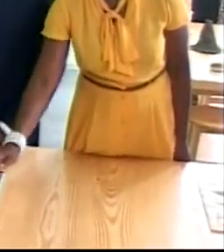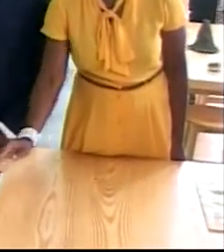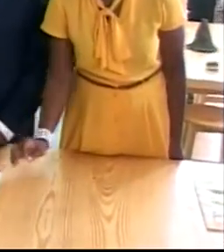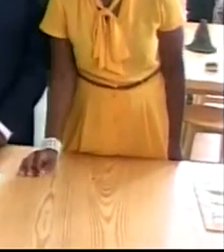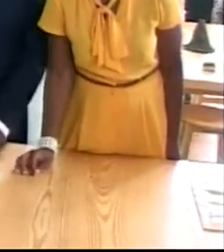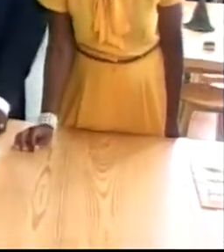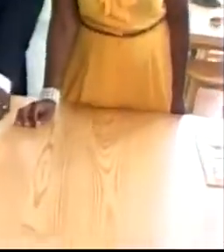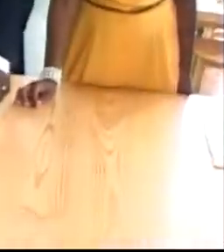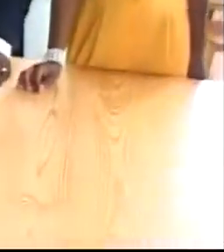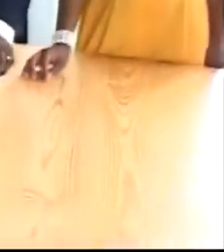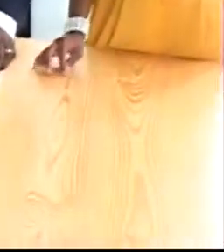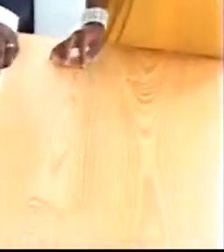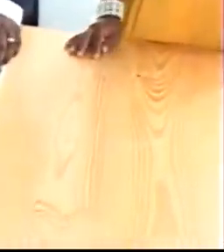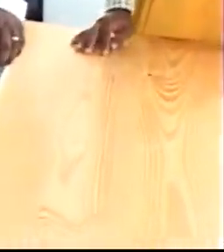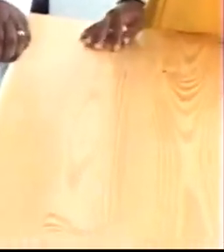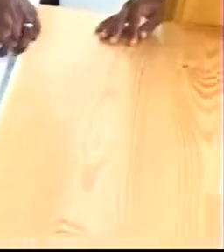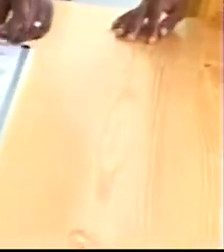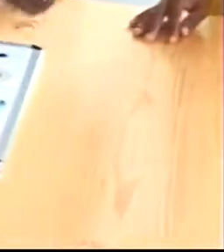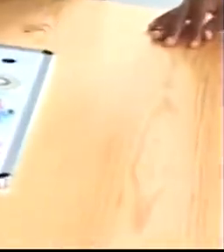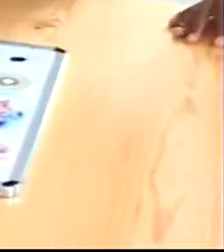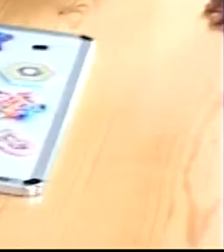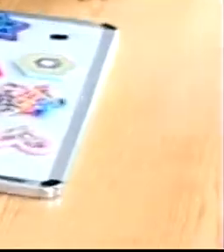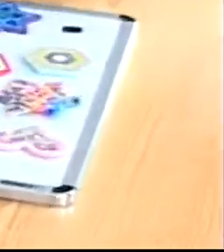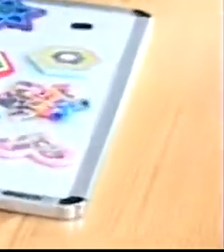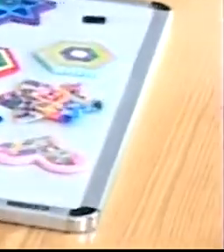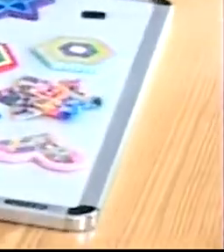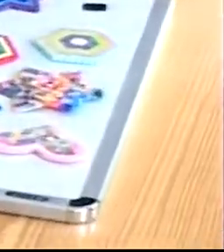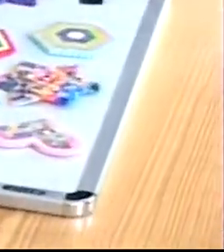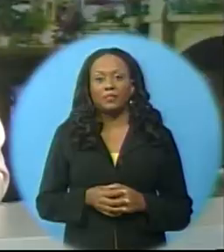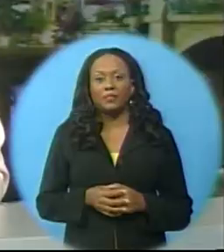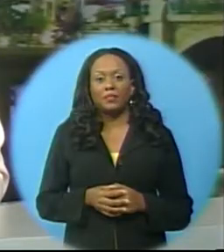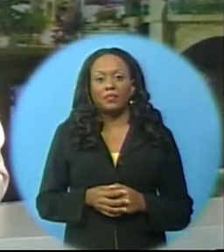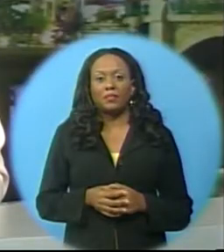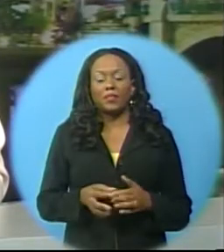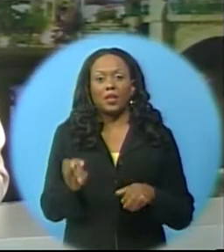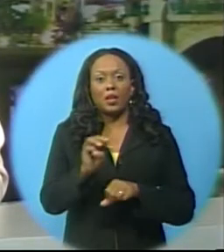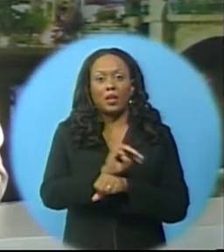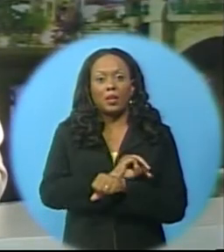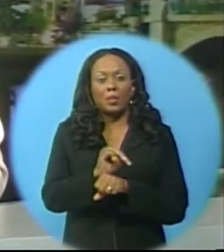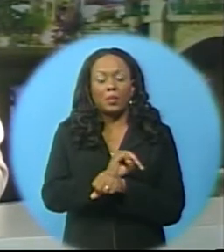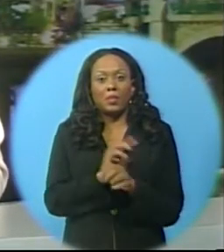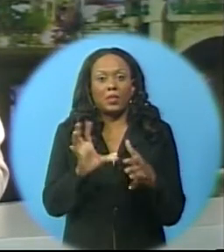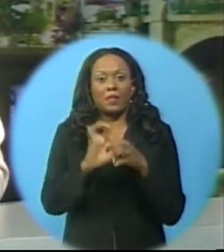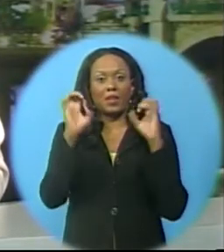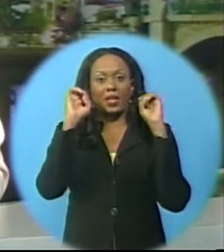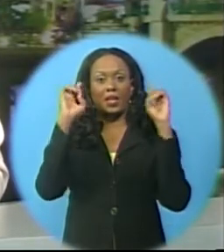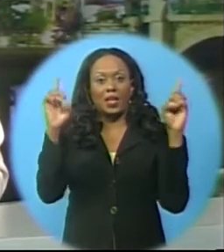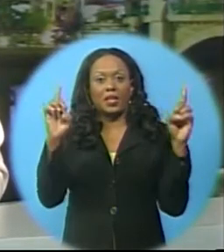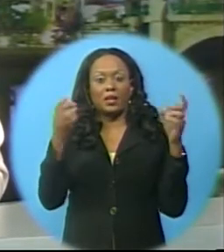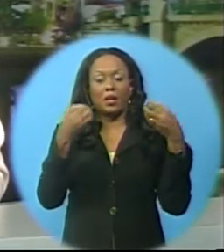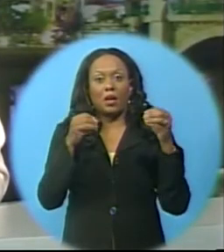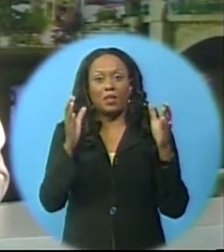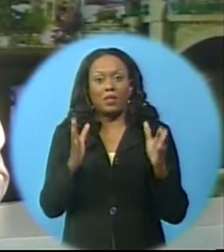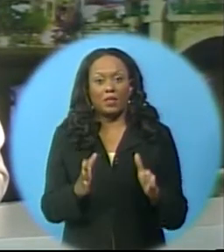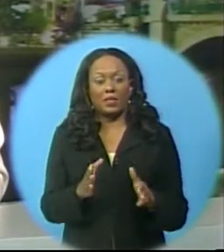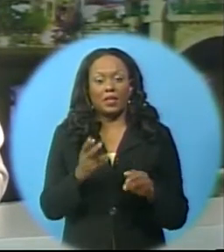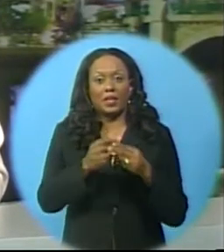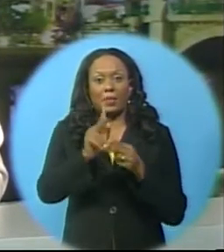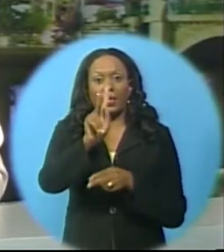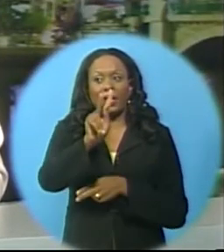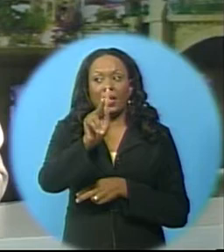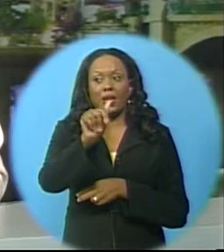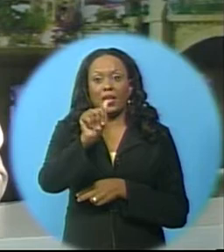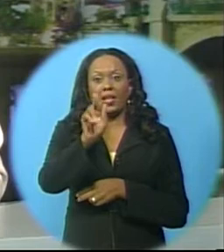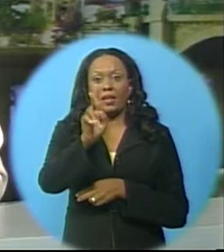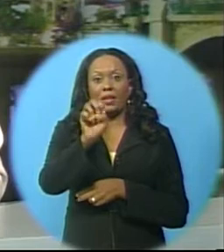ready to do so Lisa Lord CBC News thanks Lisa well the acting chief education officer Karen